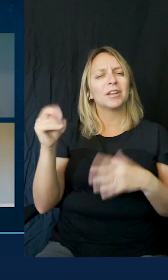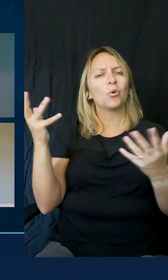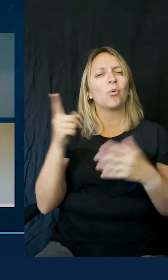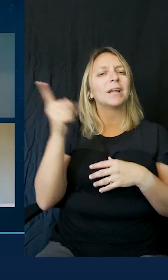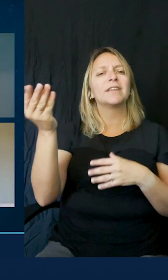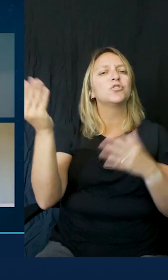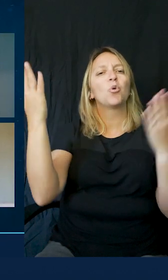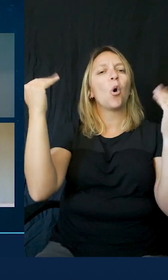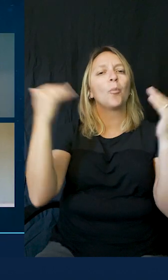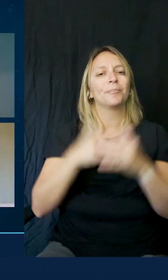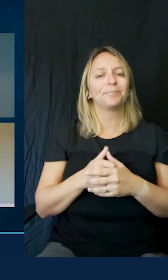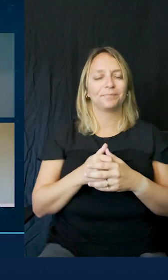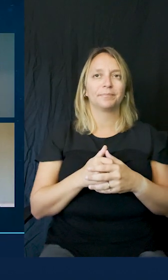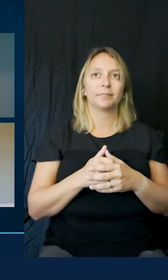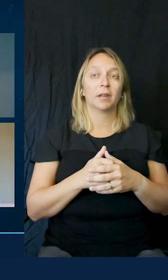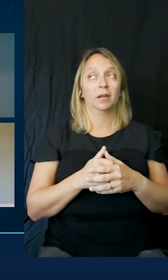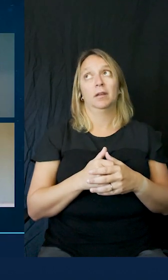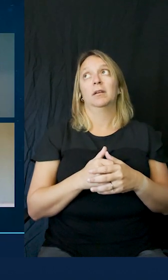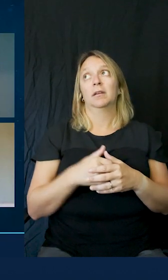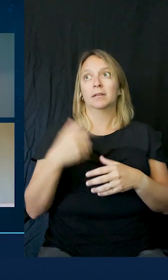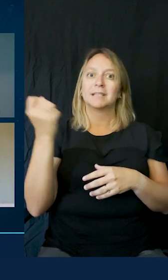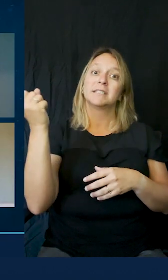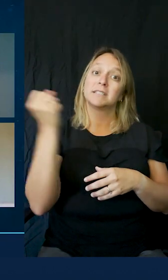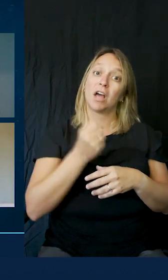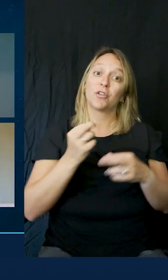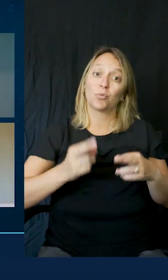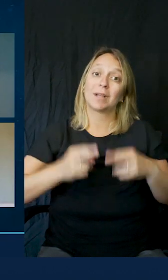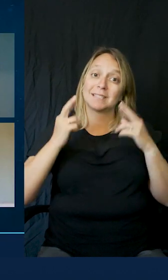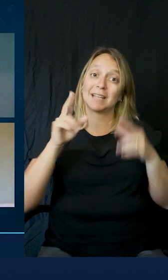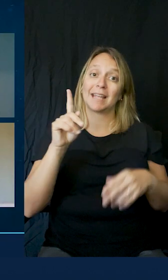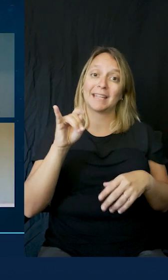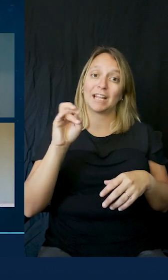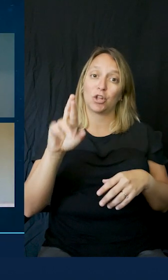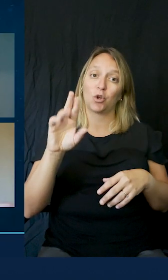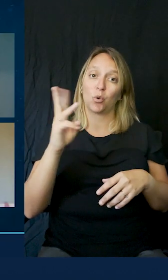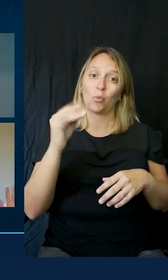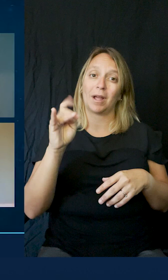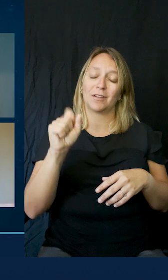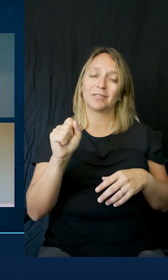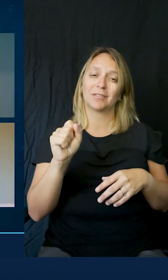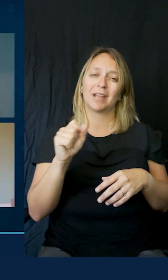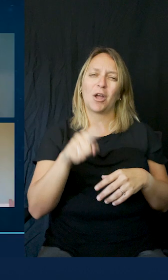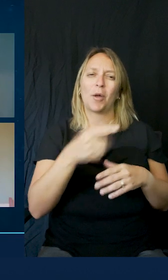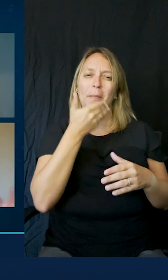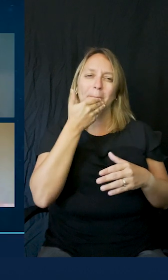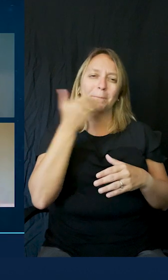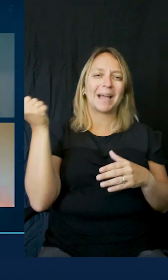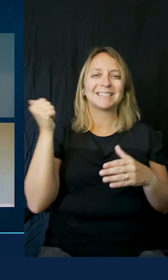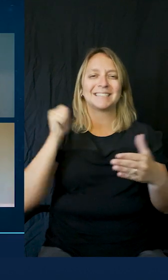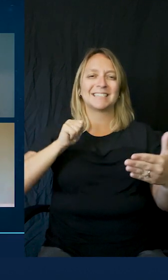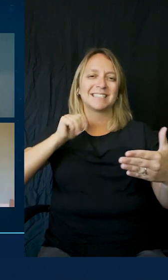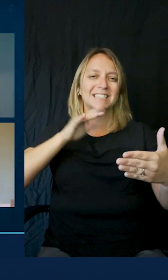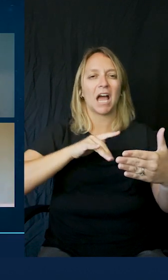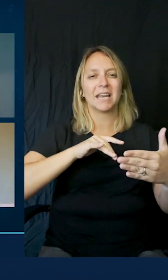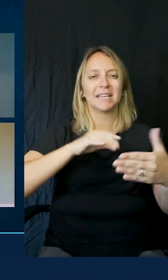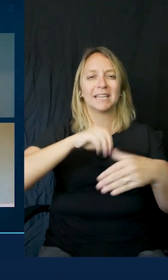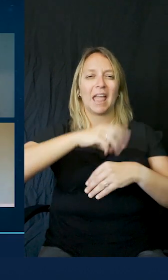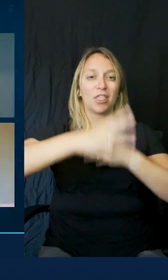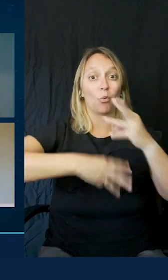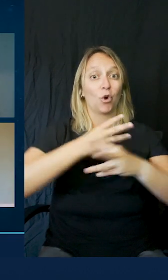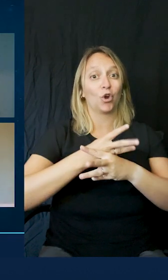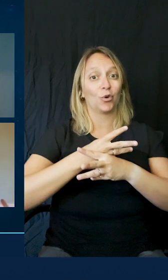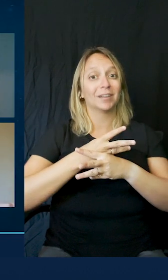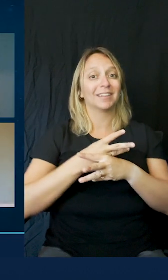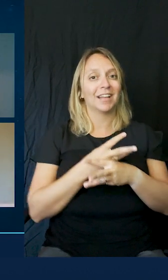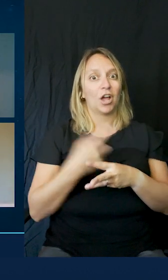What gives me hope is that the southern resident killer whales are among the best studied cetacean in the world.